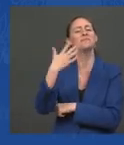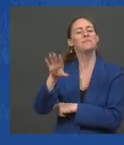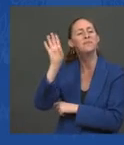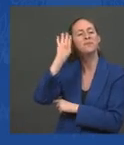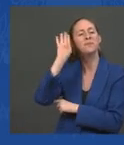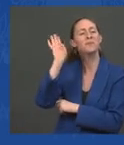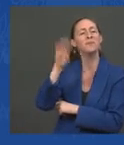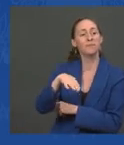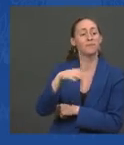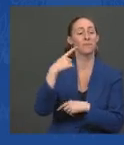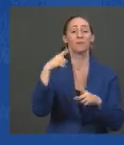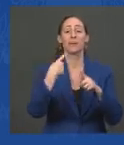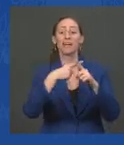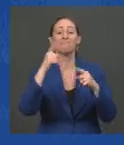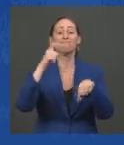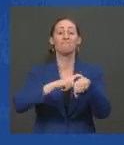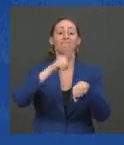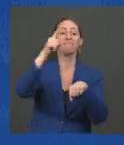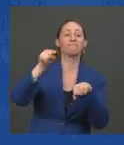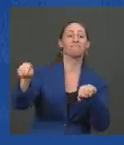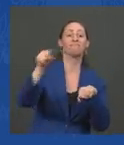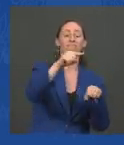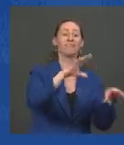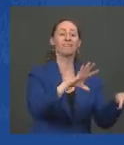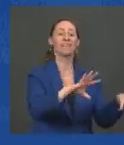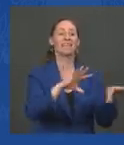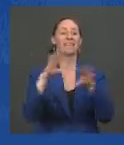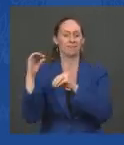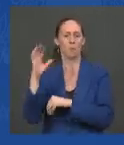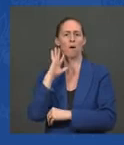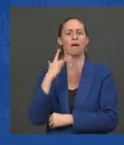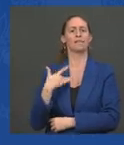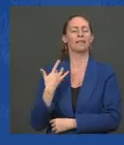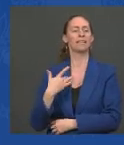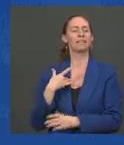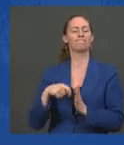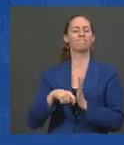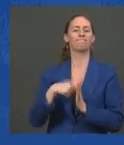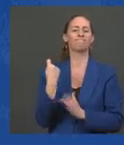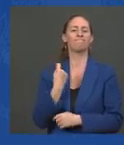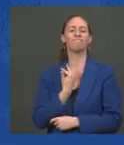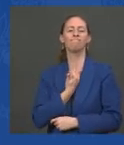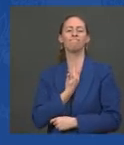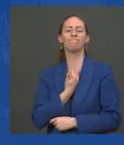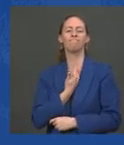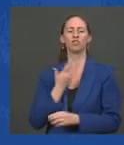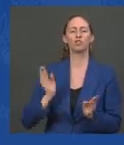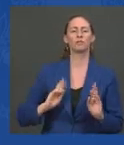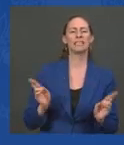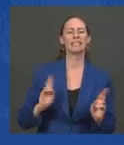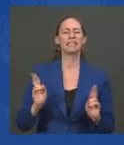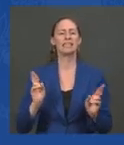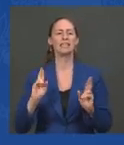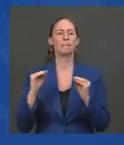they do so determined to do their part to build a better